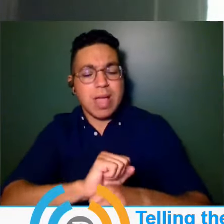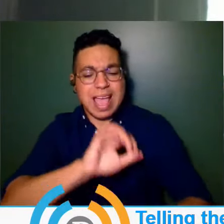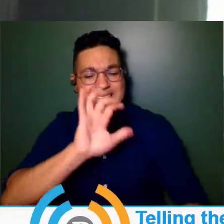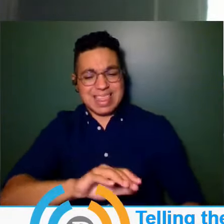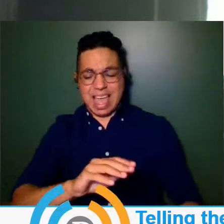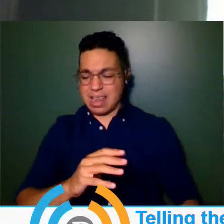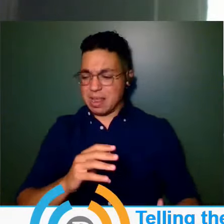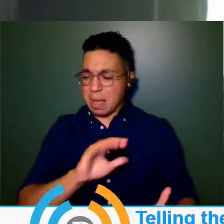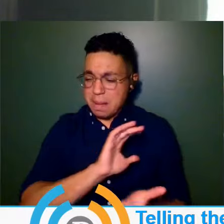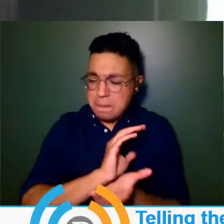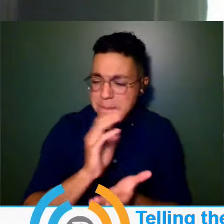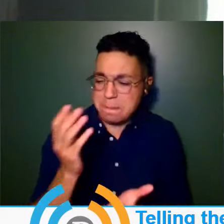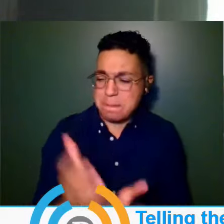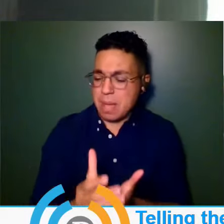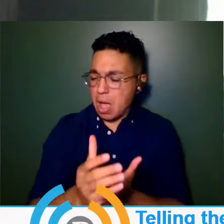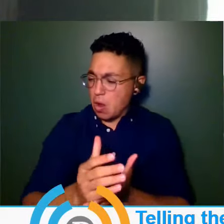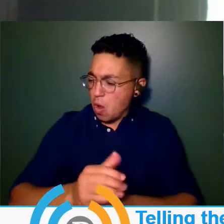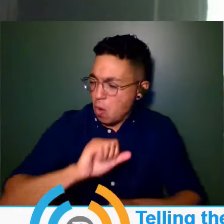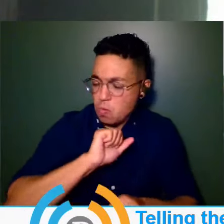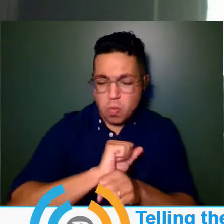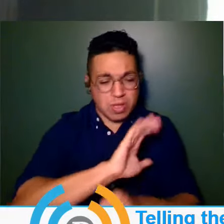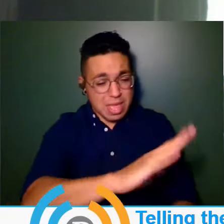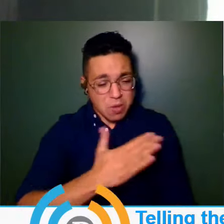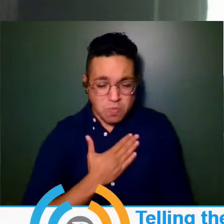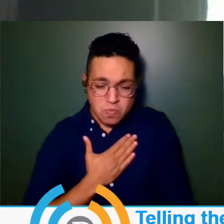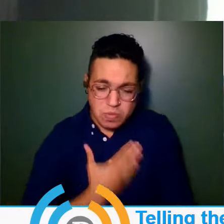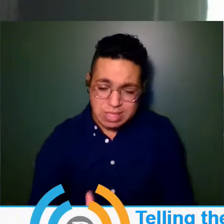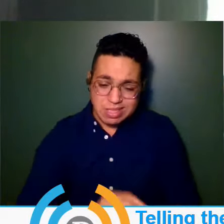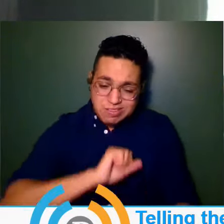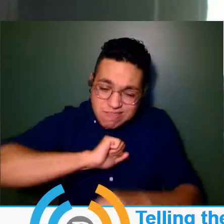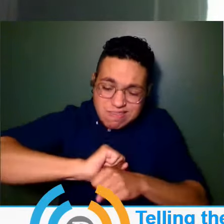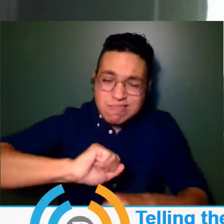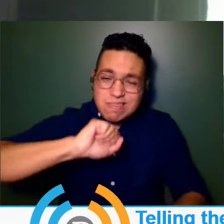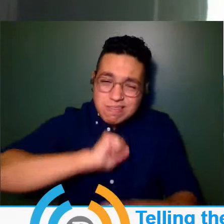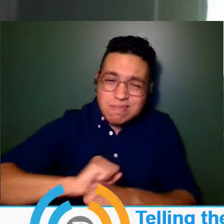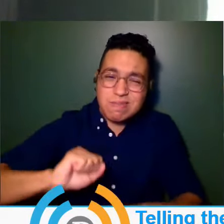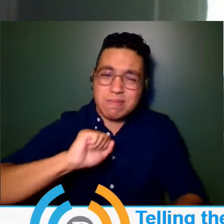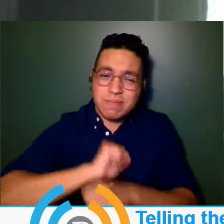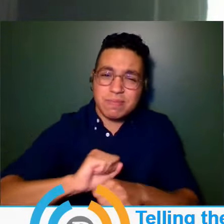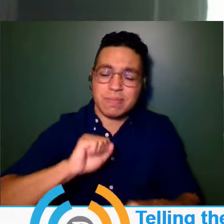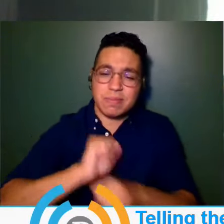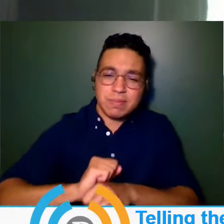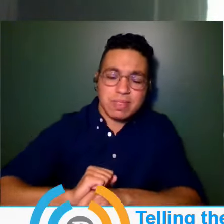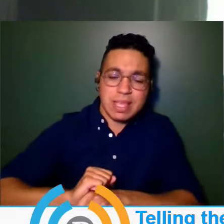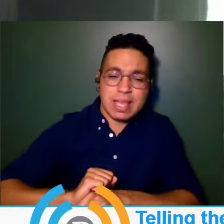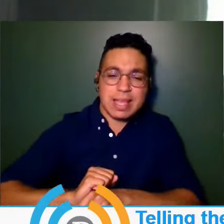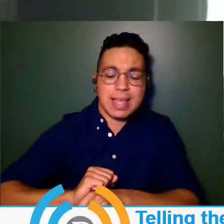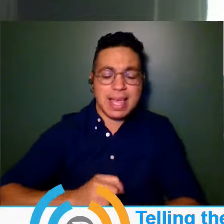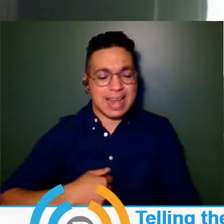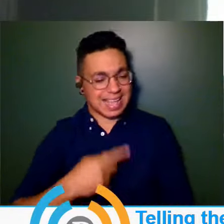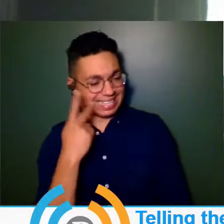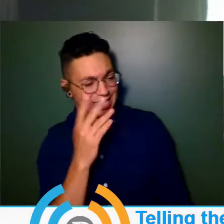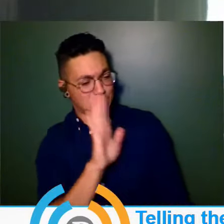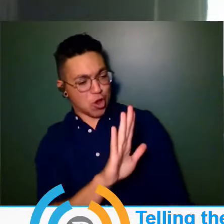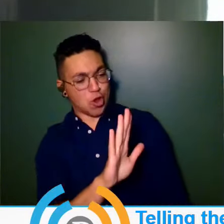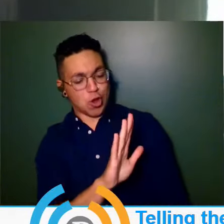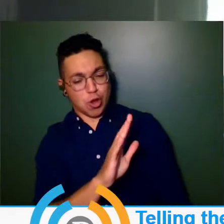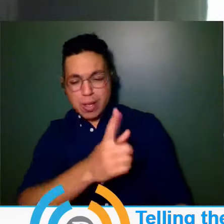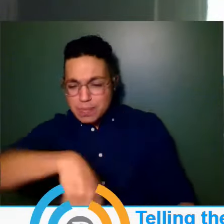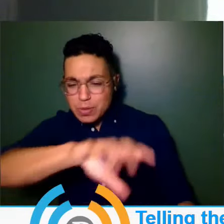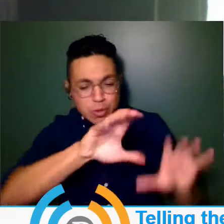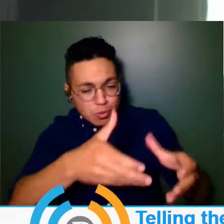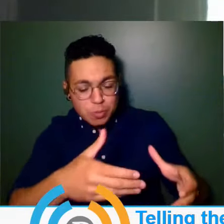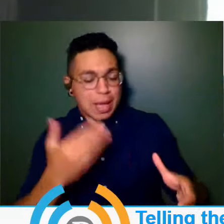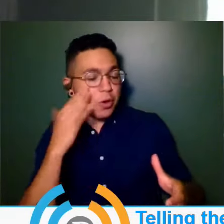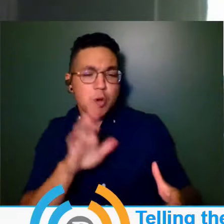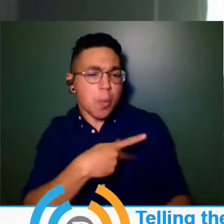of the sheer force of their will. And I see her and them, and I don't know her